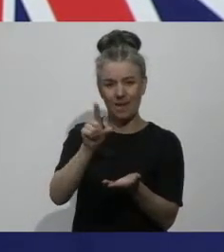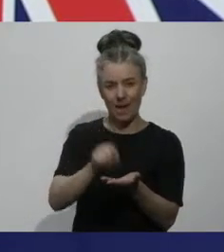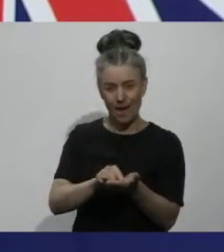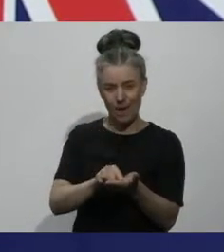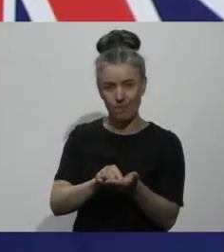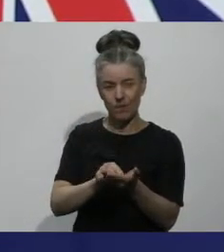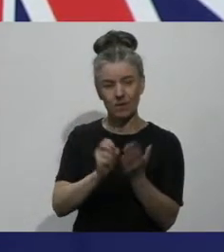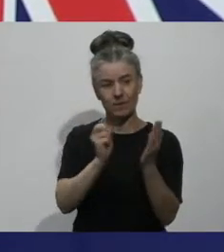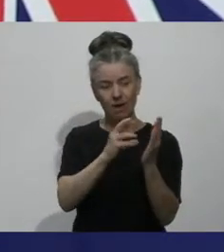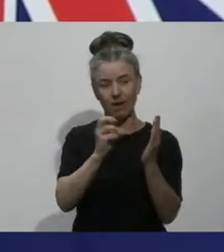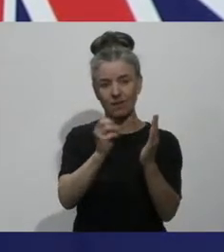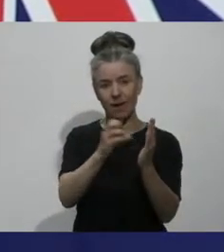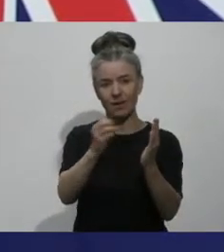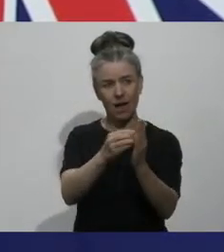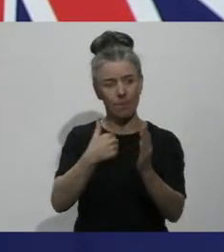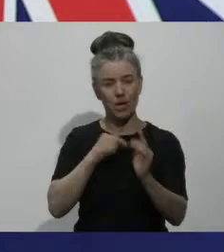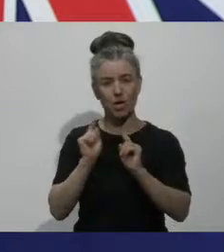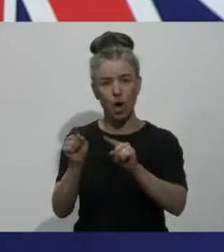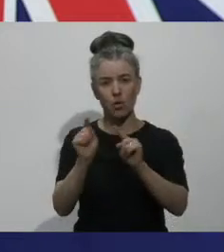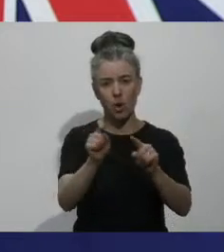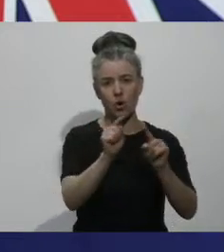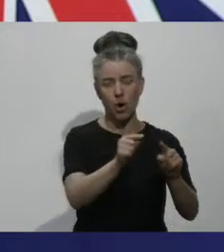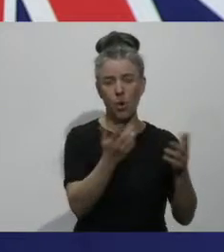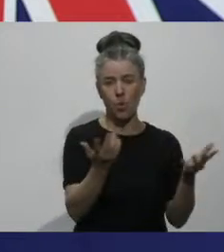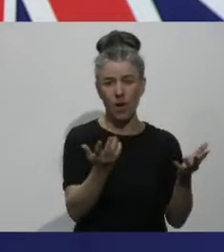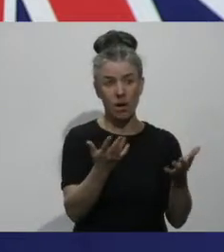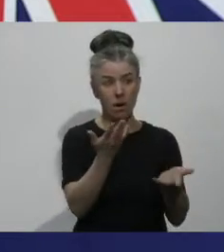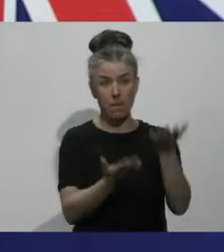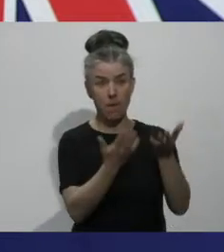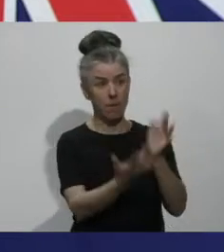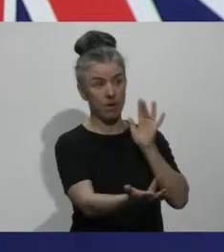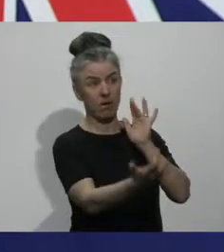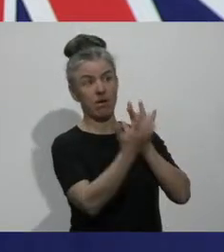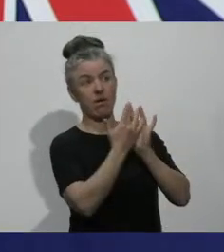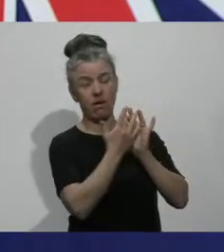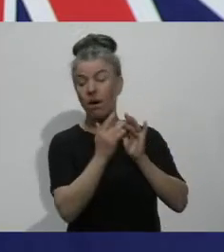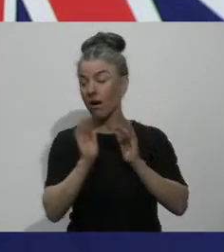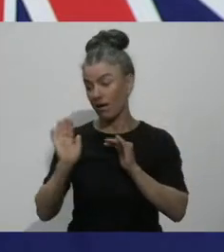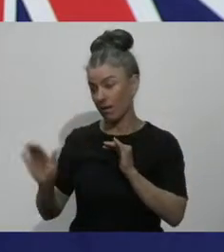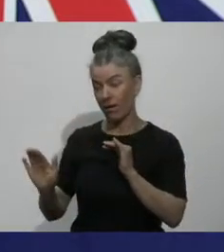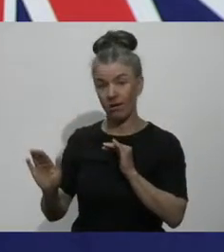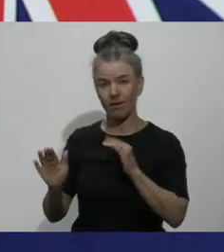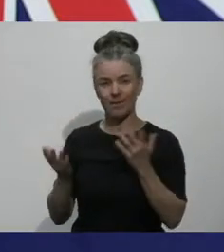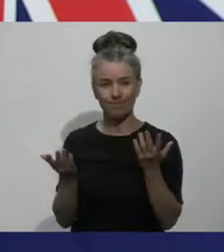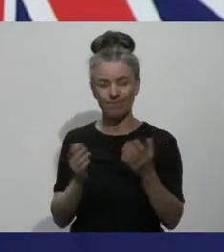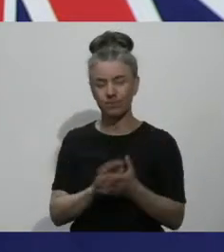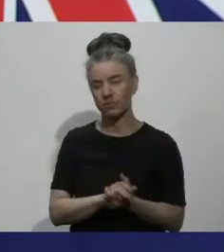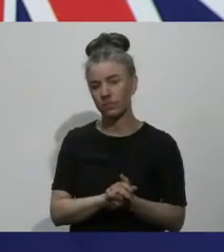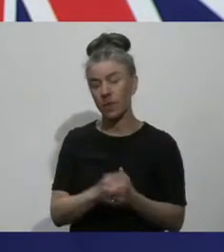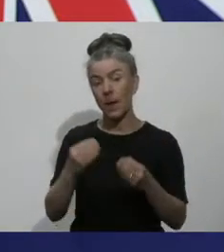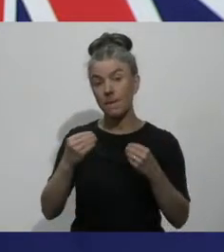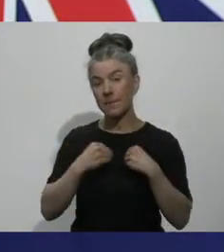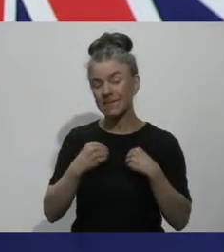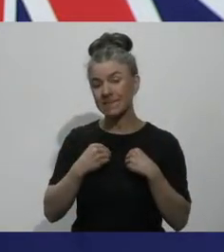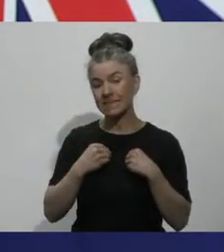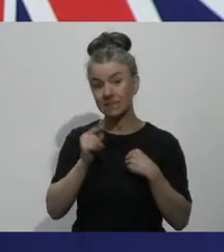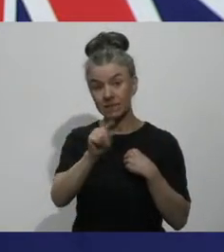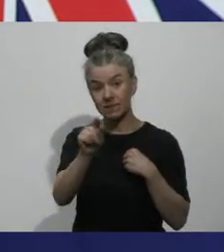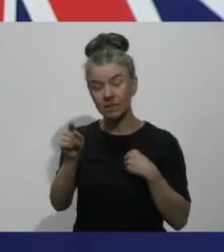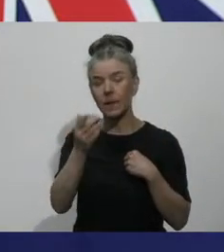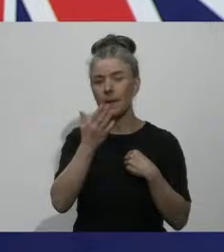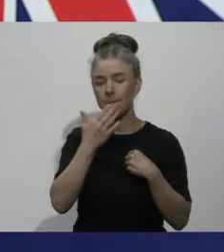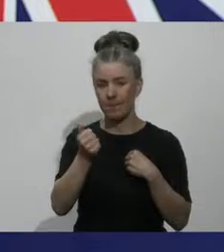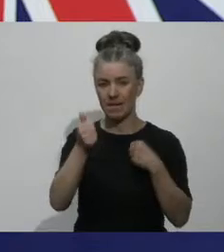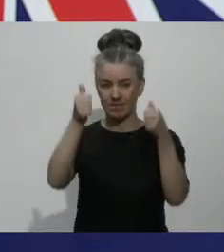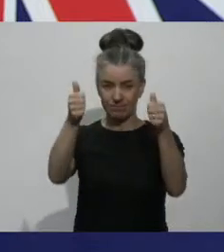last 14 days in case you are contacted by the contact tracers. Businesses, please put up your COVID tracer